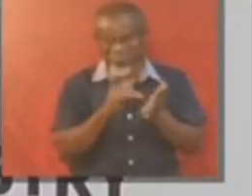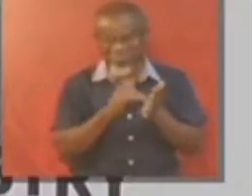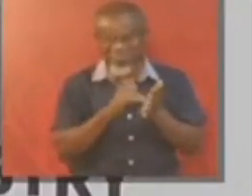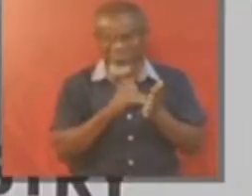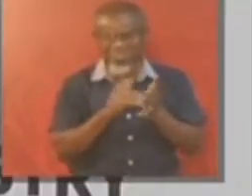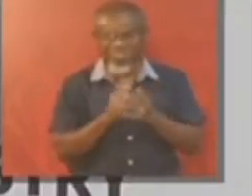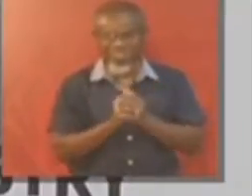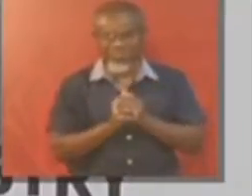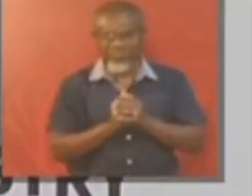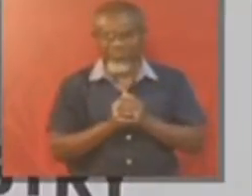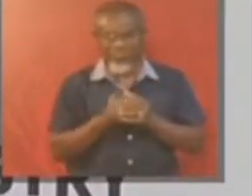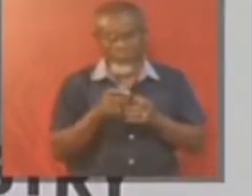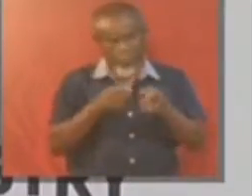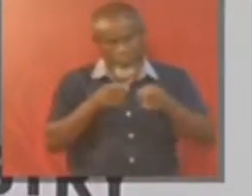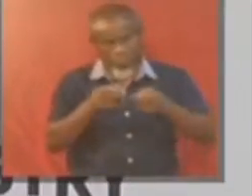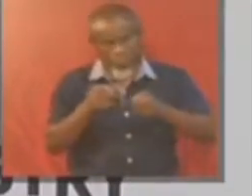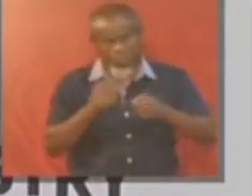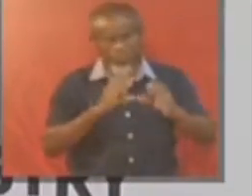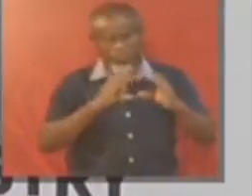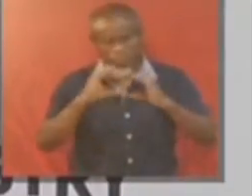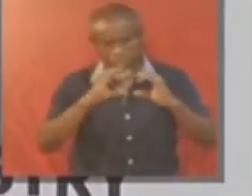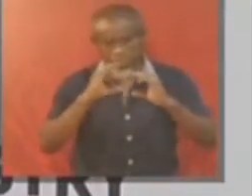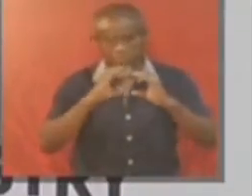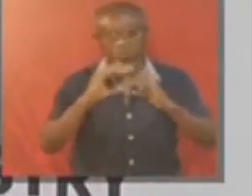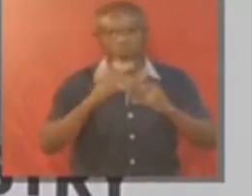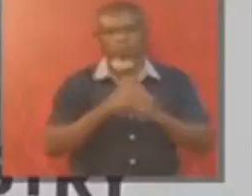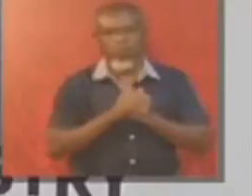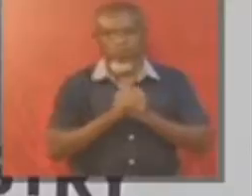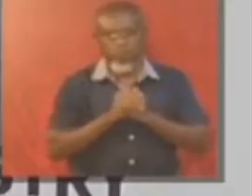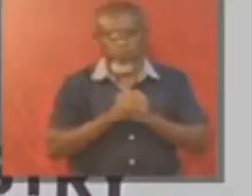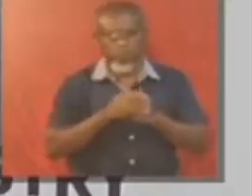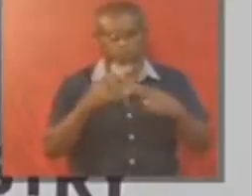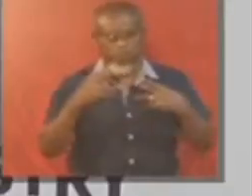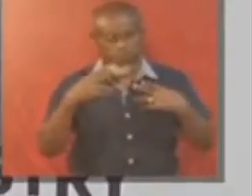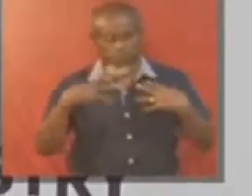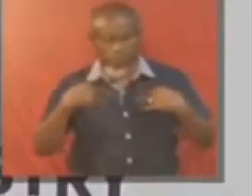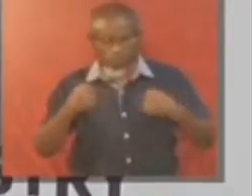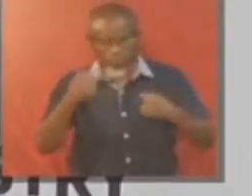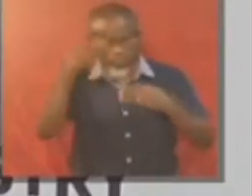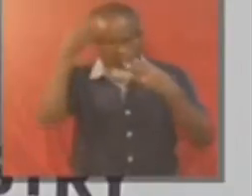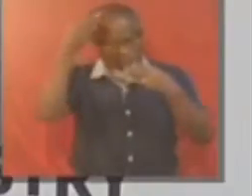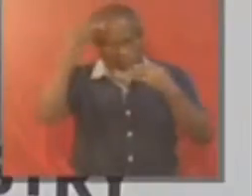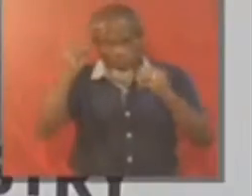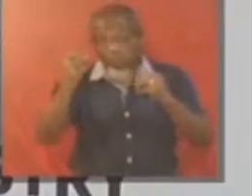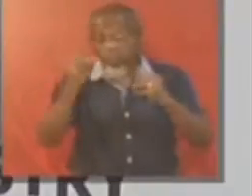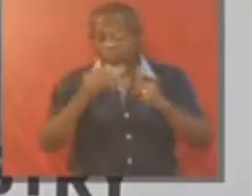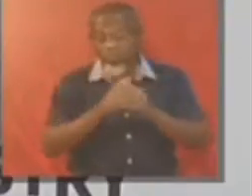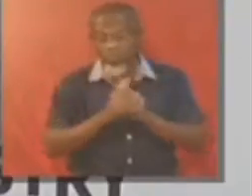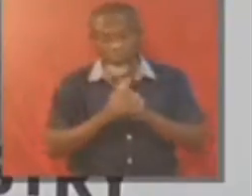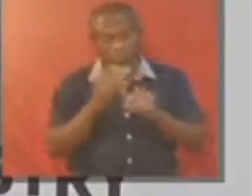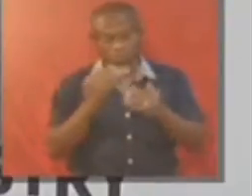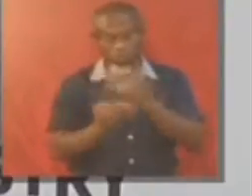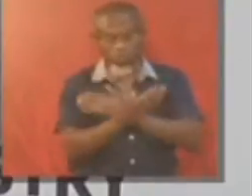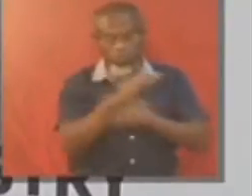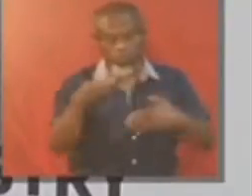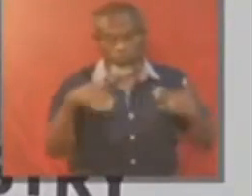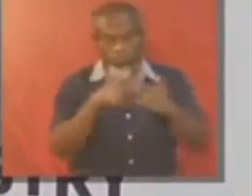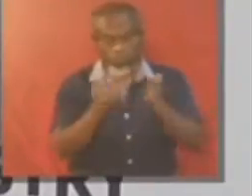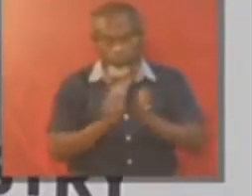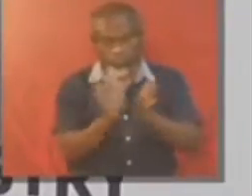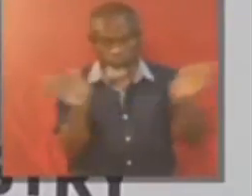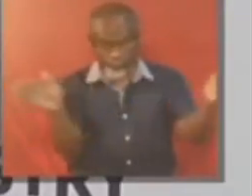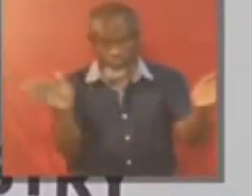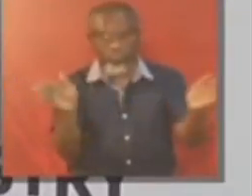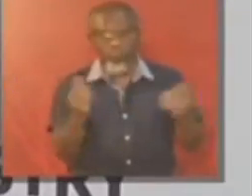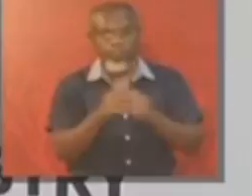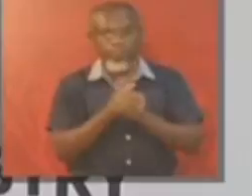Manager, Corporate Communications at the Ministry. Good morning to the media, and good morning to the viewing and listening public. Today, I have been